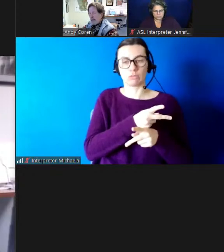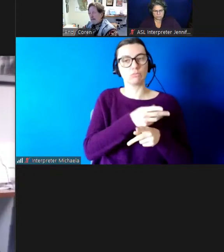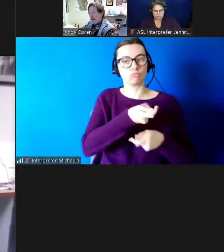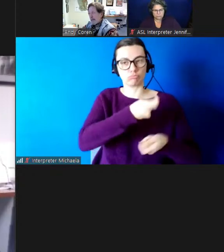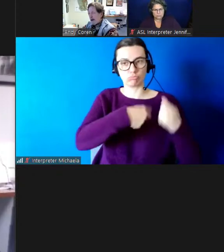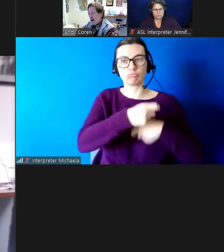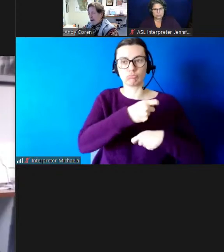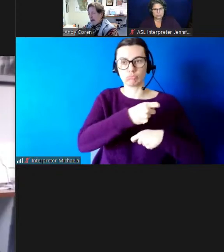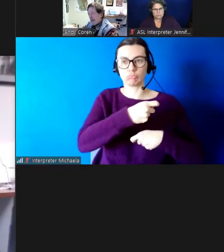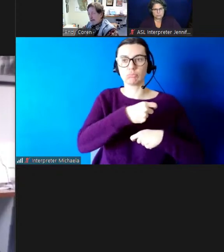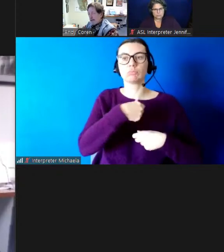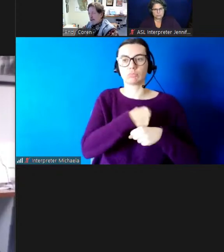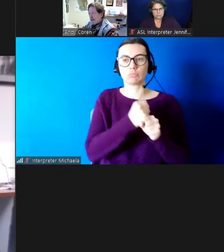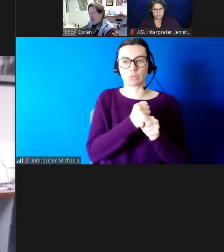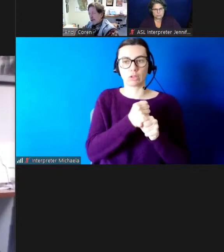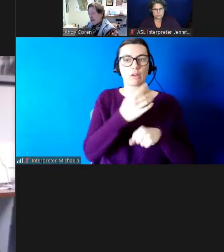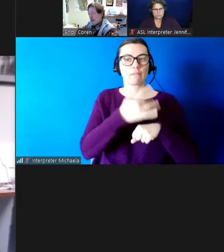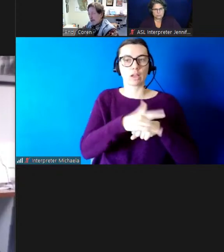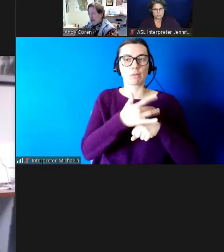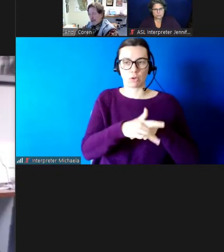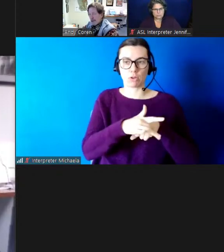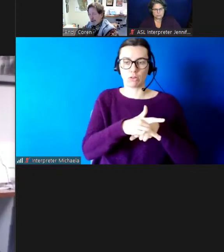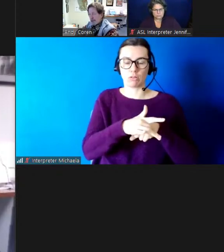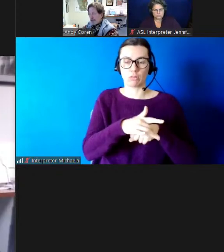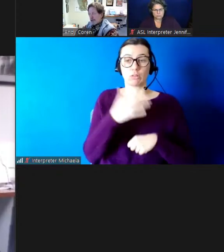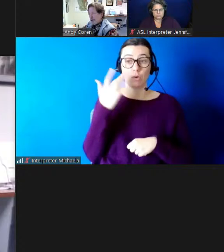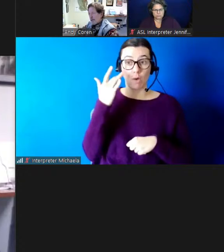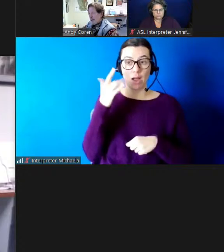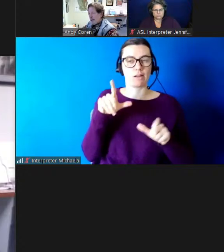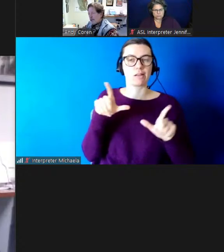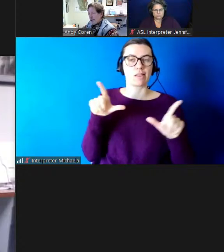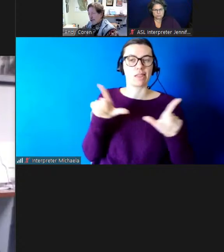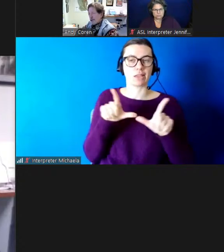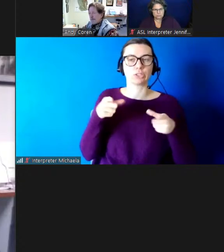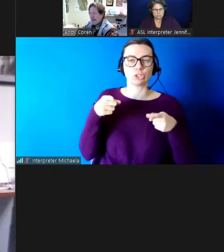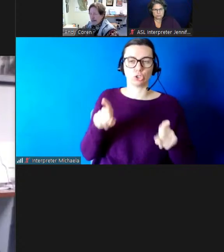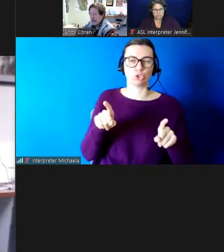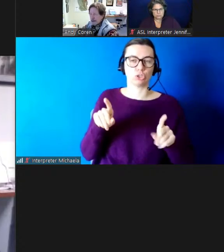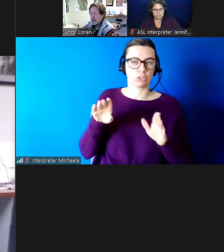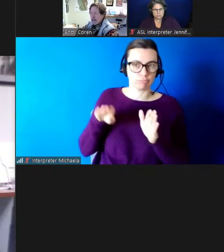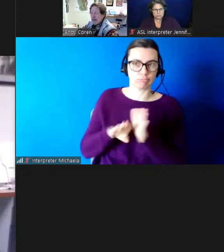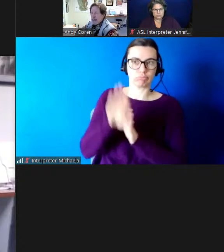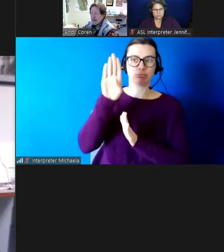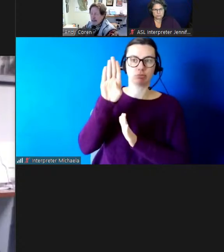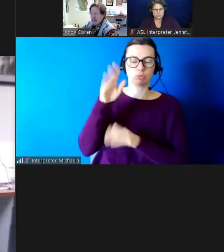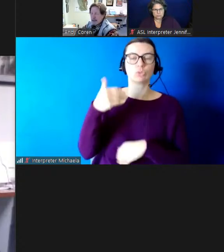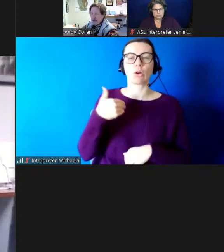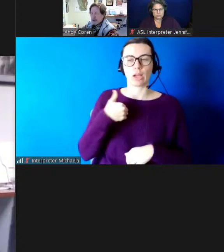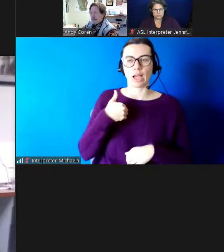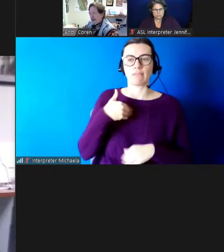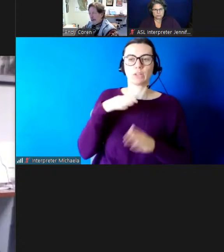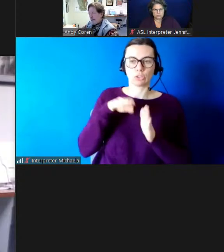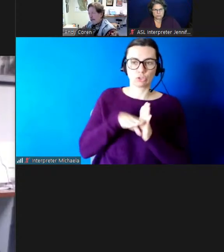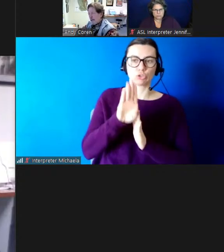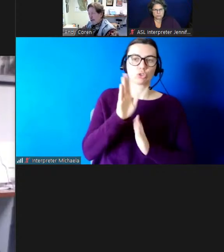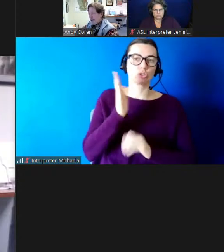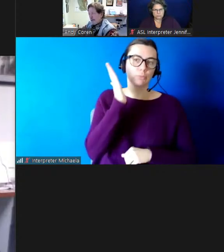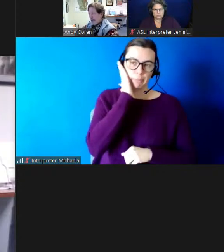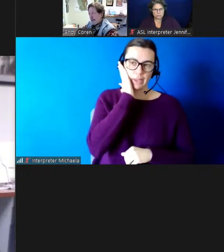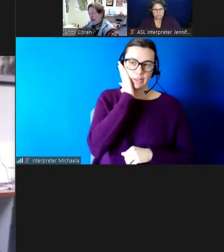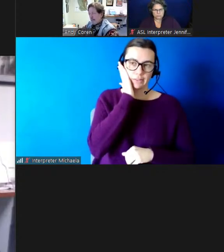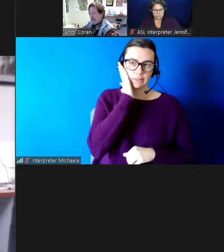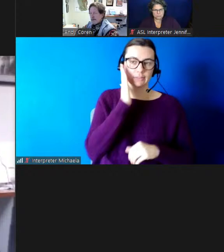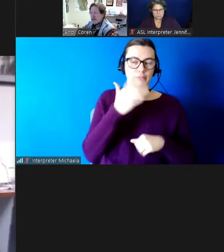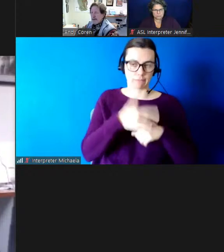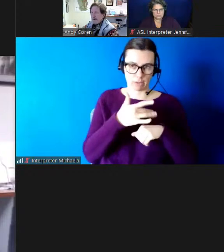licensed, but they are licensed during a surge. And so there are surge beds. And then the issue is finding the